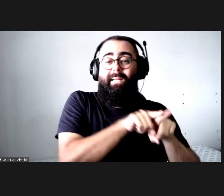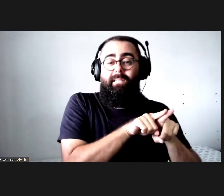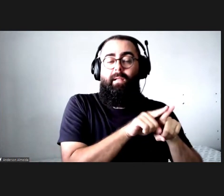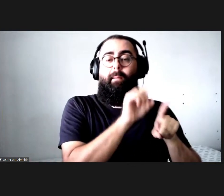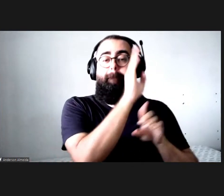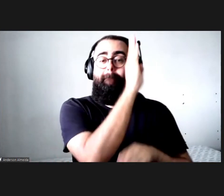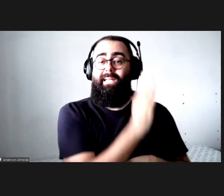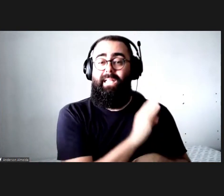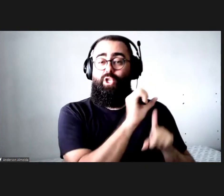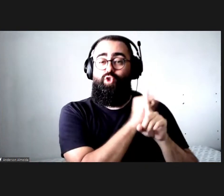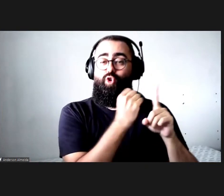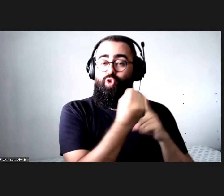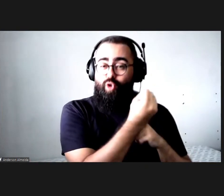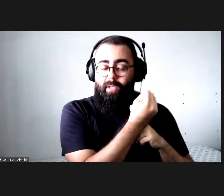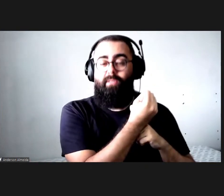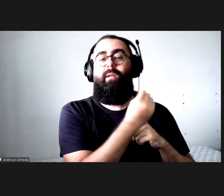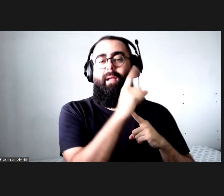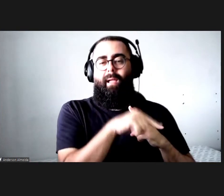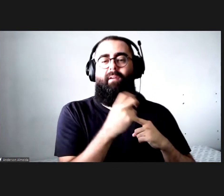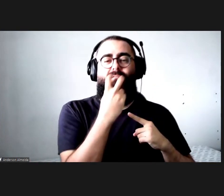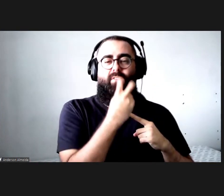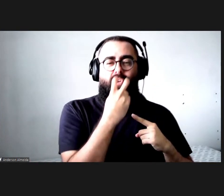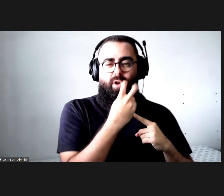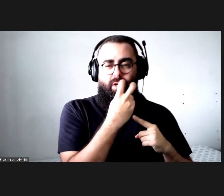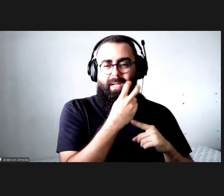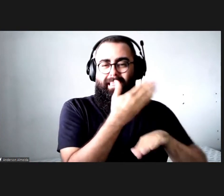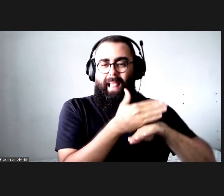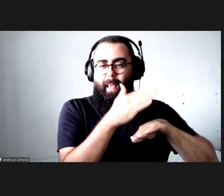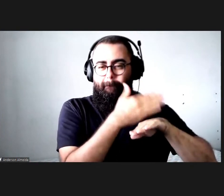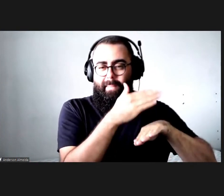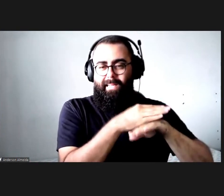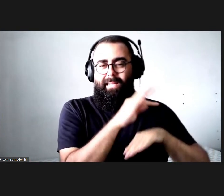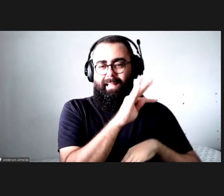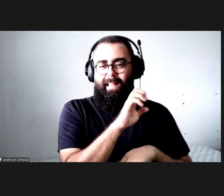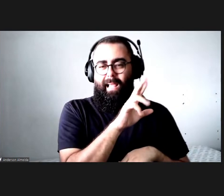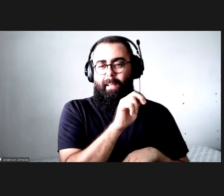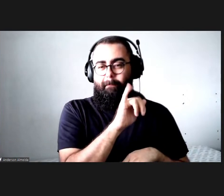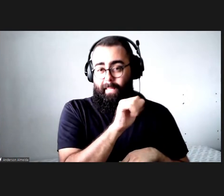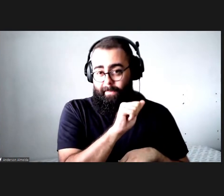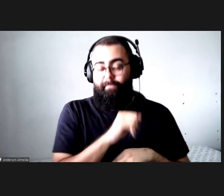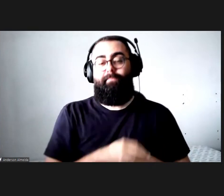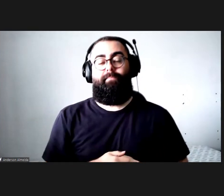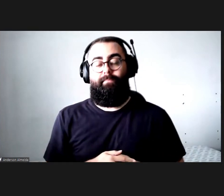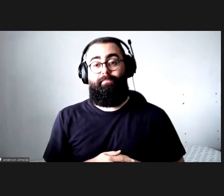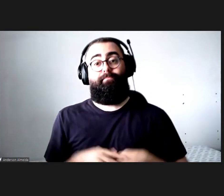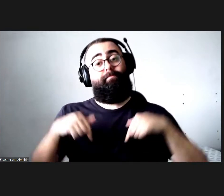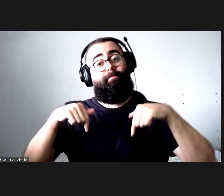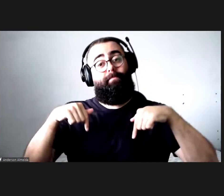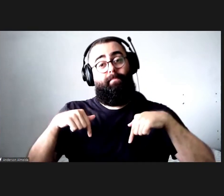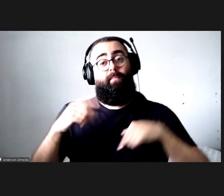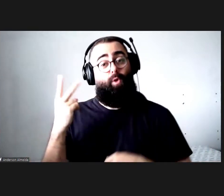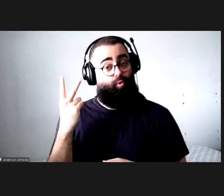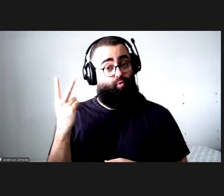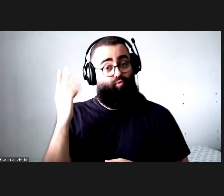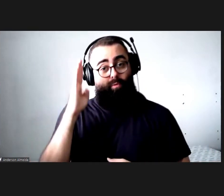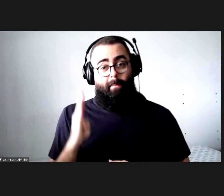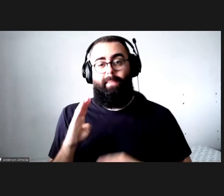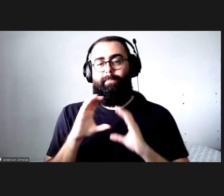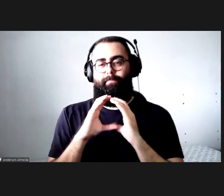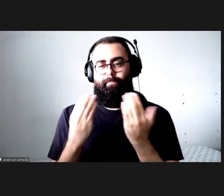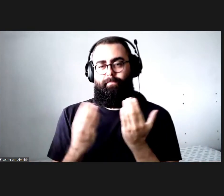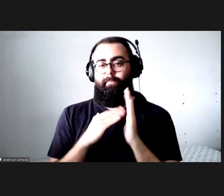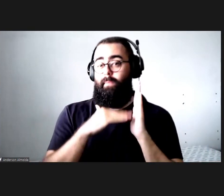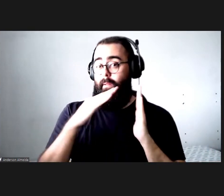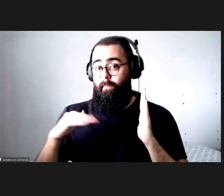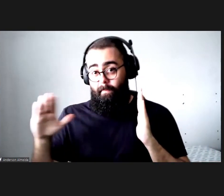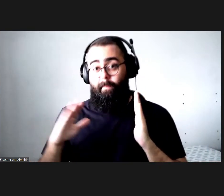of Speech Therapy. The theme of the second Brazilian Prosody Conference is spoken and